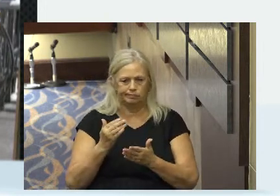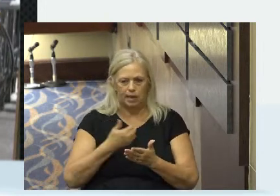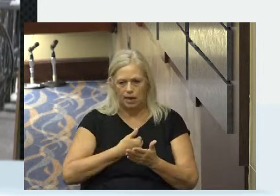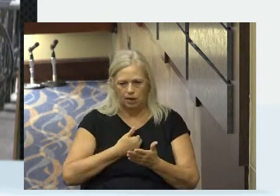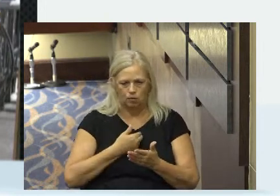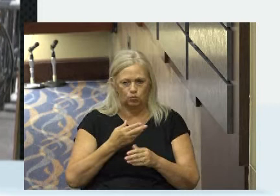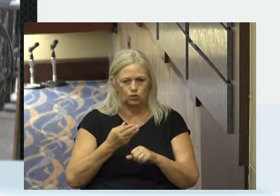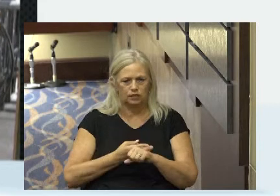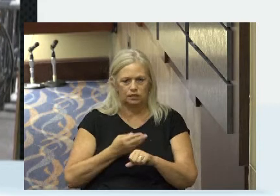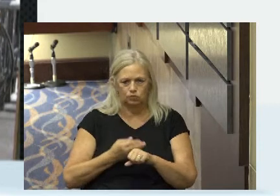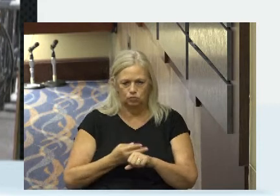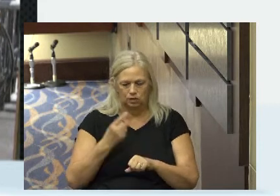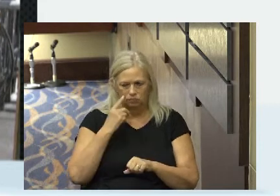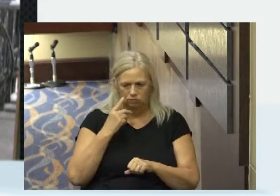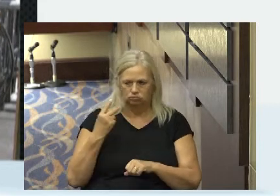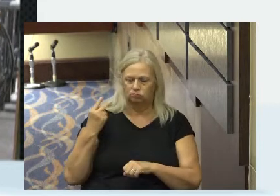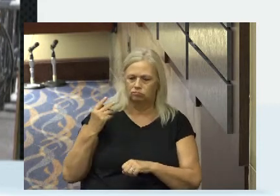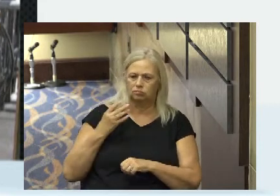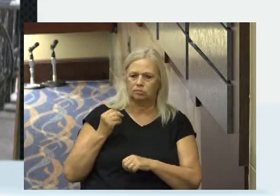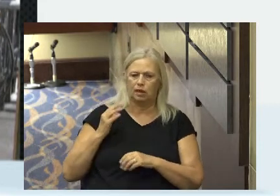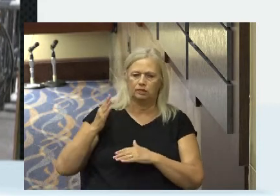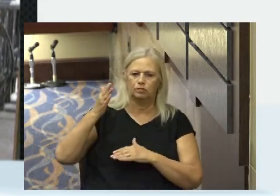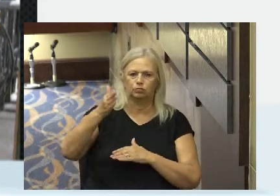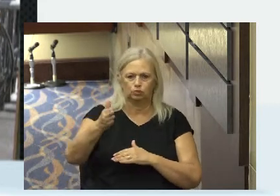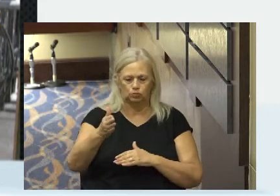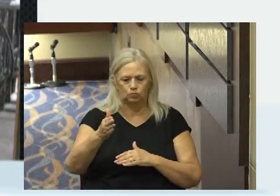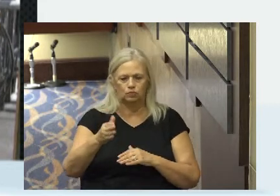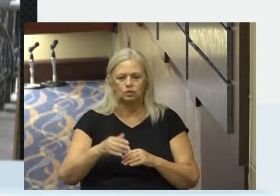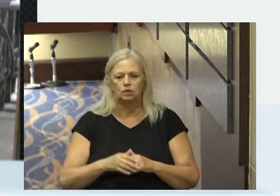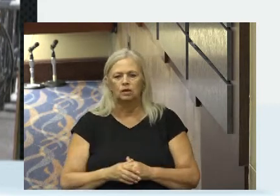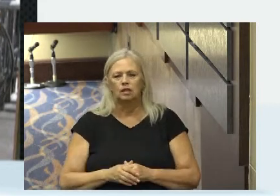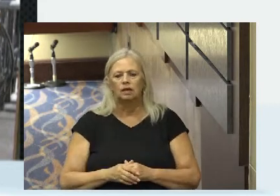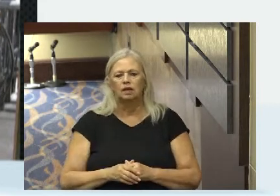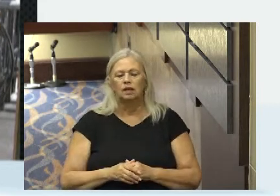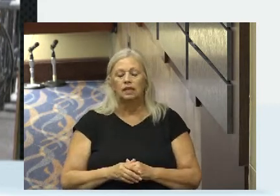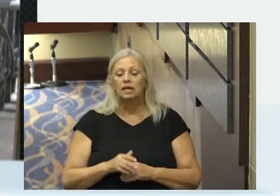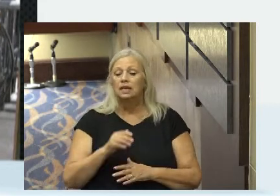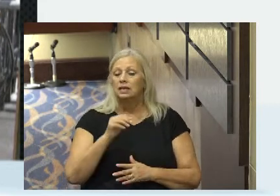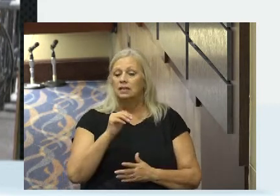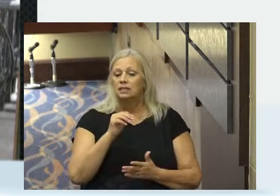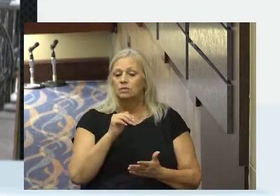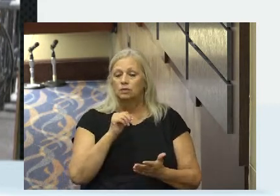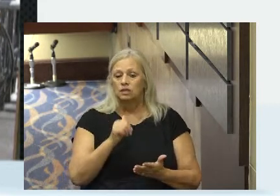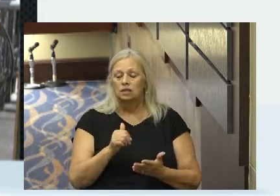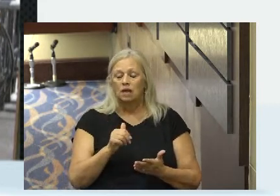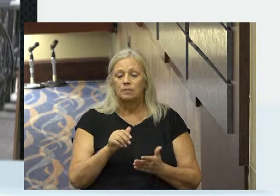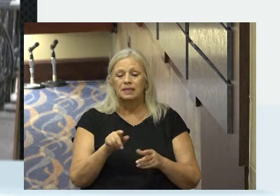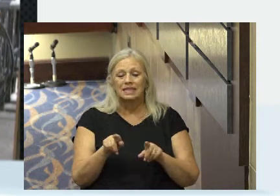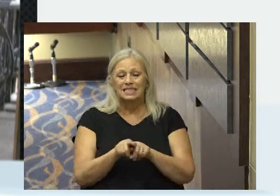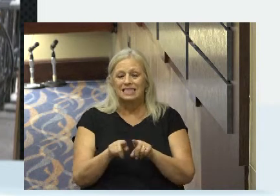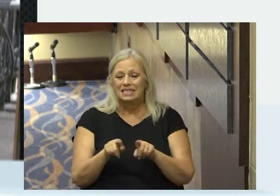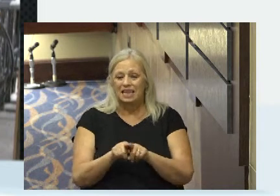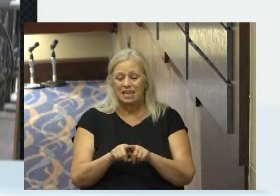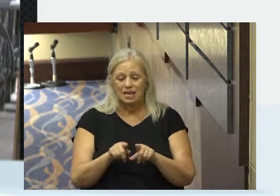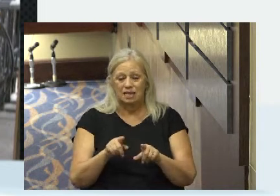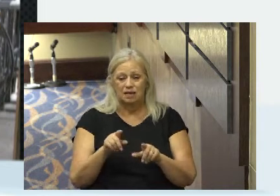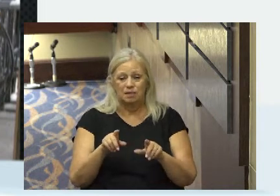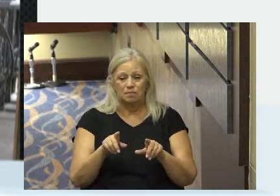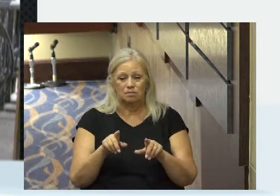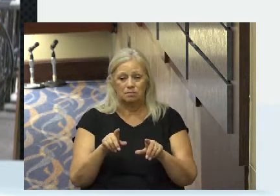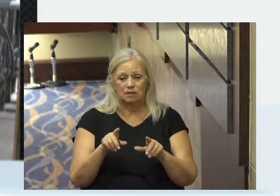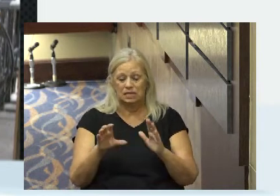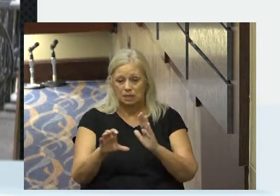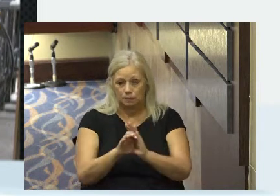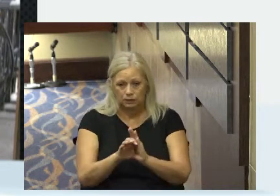looking backwards and our future looking forwards. So it will not be these same ones that you're seeing in this picture, these are